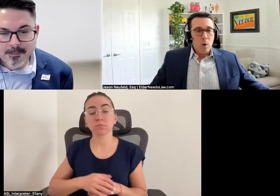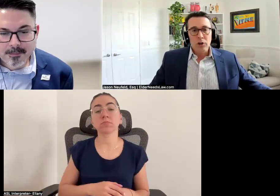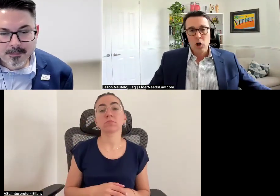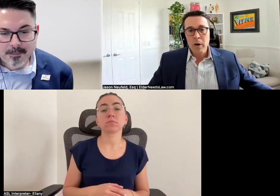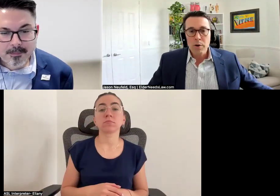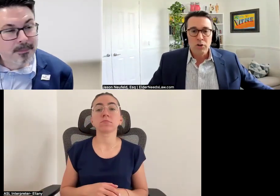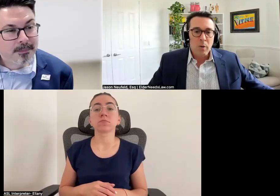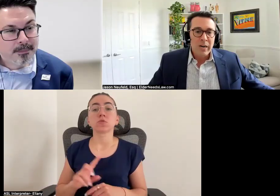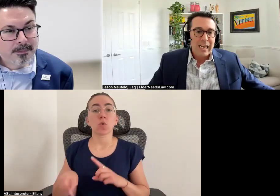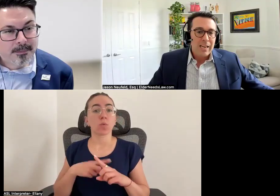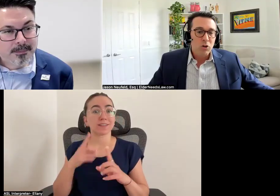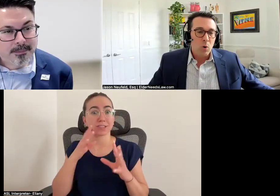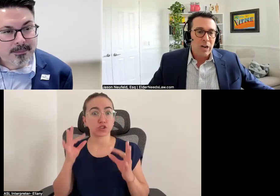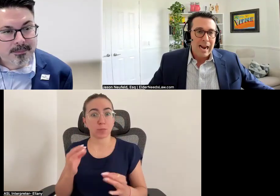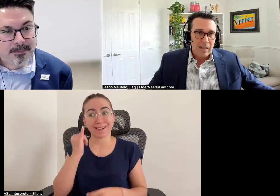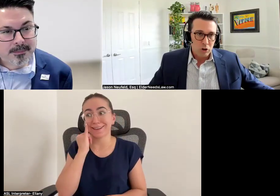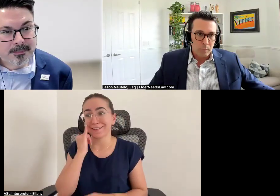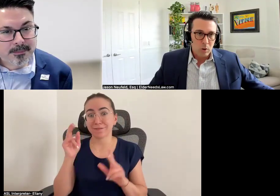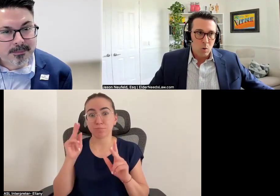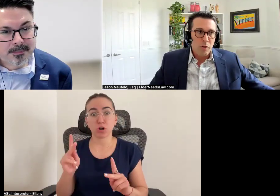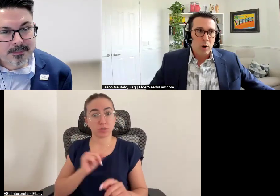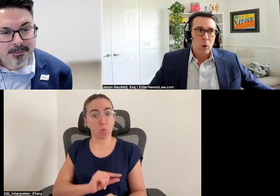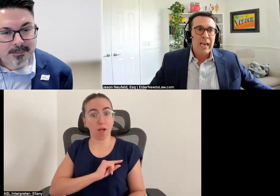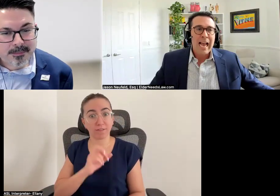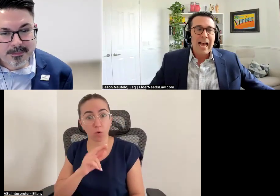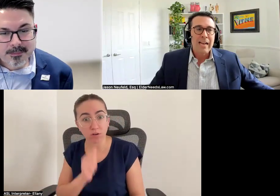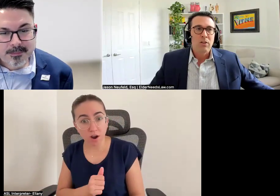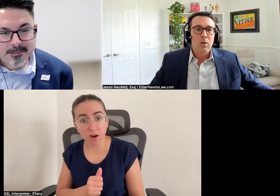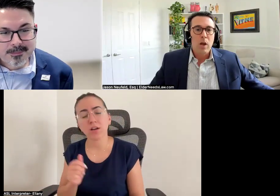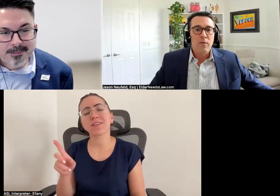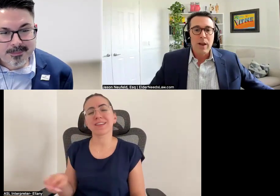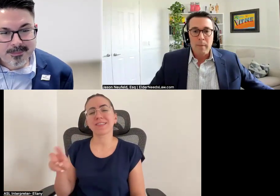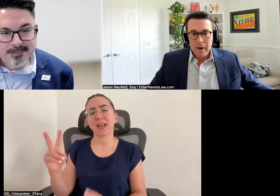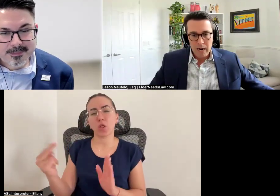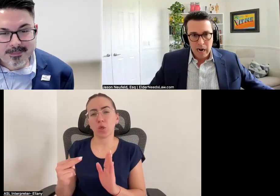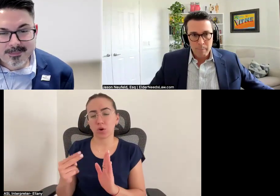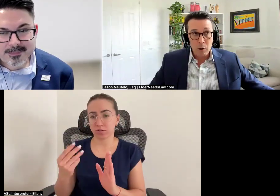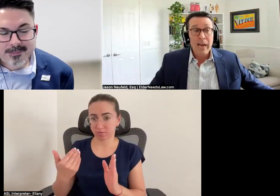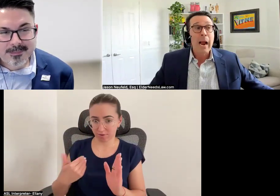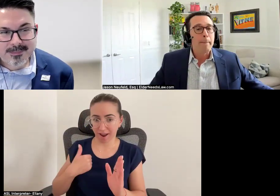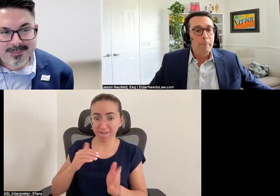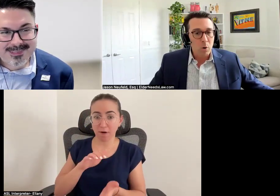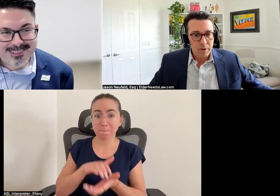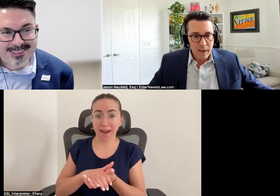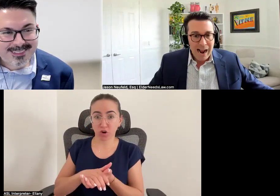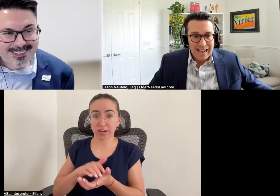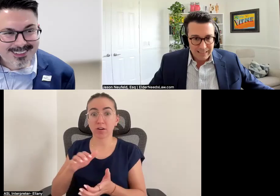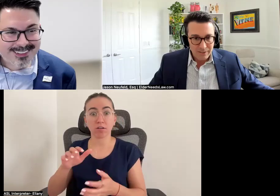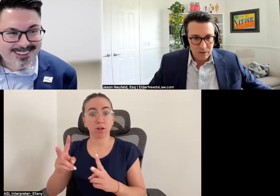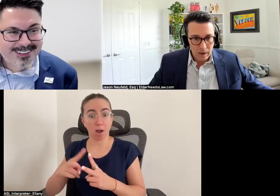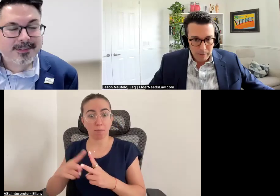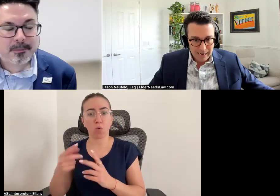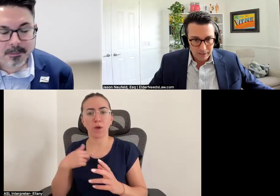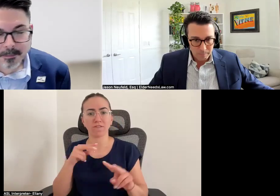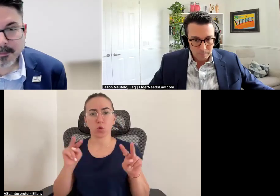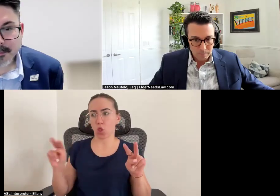now, when determining whether someone is or is not eligible, they're looking at, if we have a married couple, they're looking at both of their